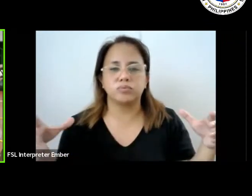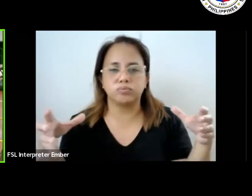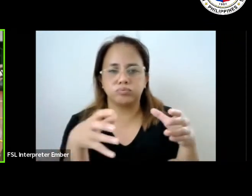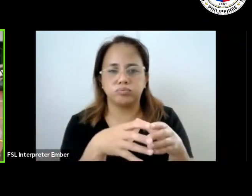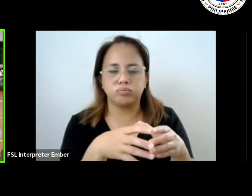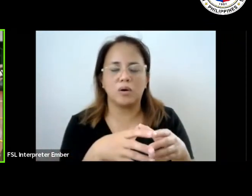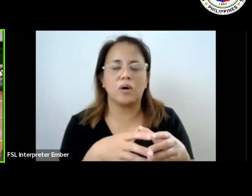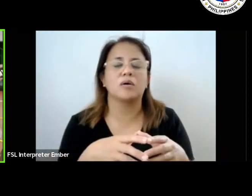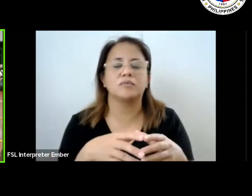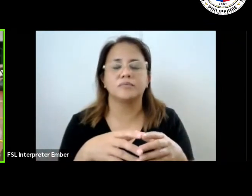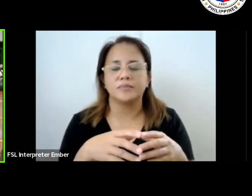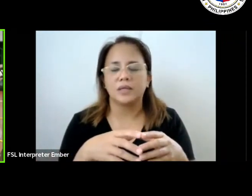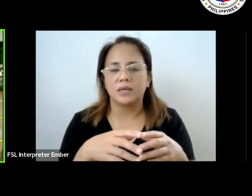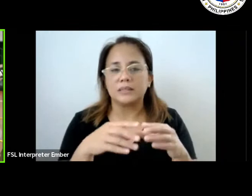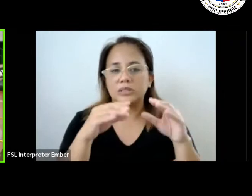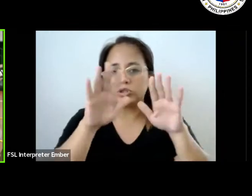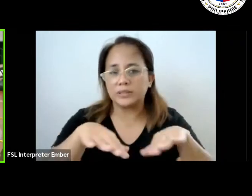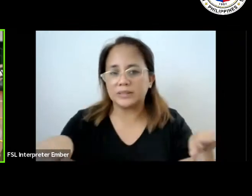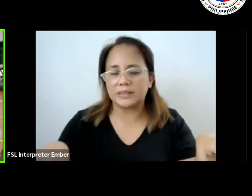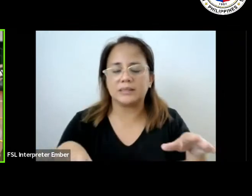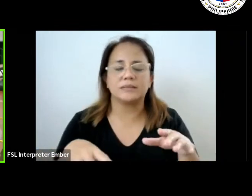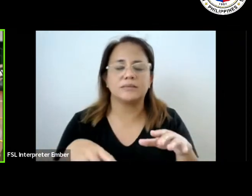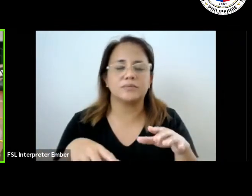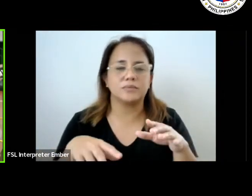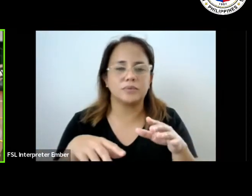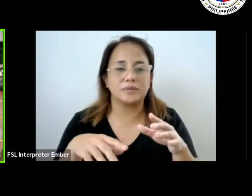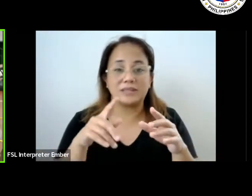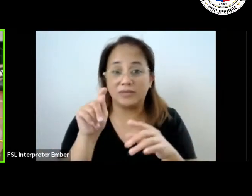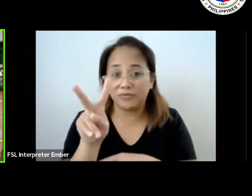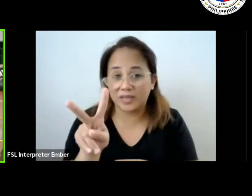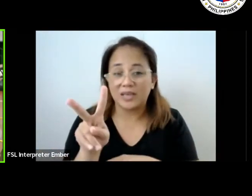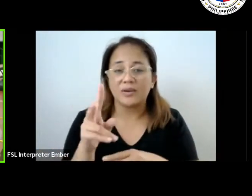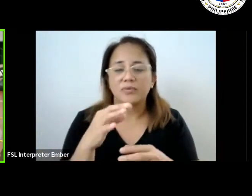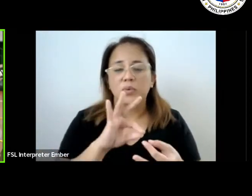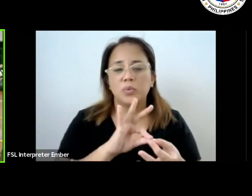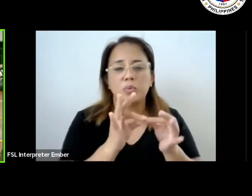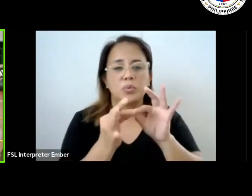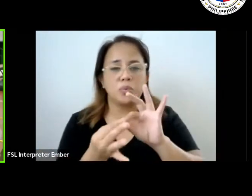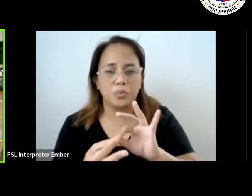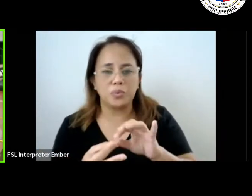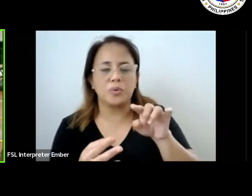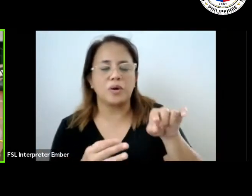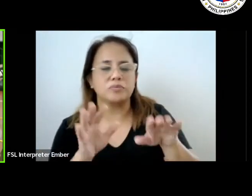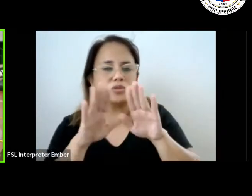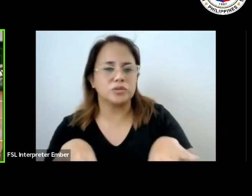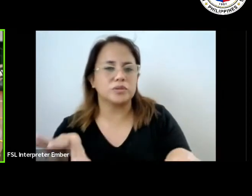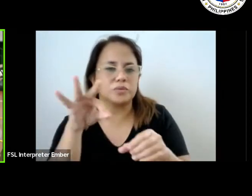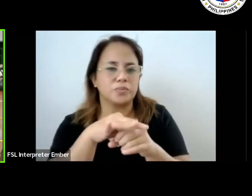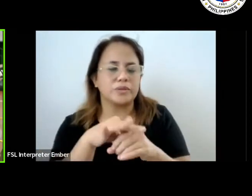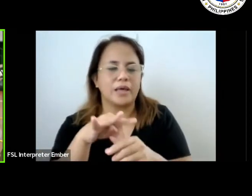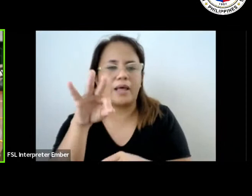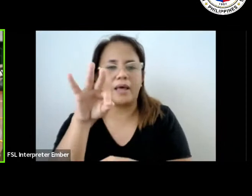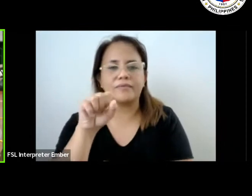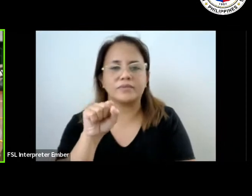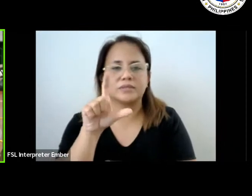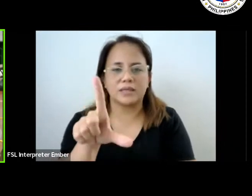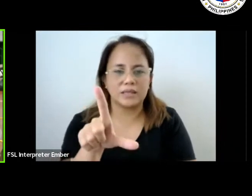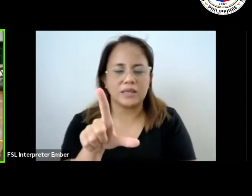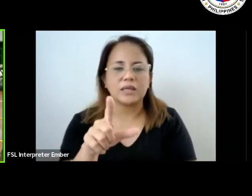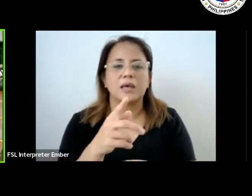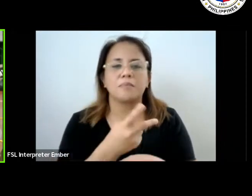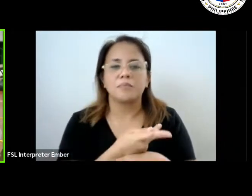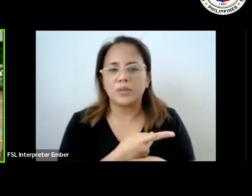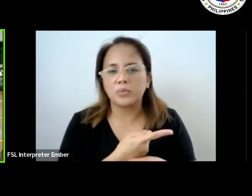Television, Engagement with Deaf Organizations for Translation of Children's Programs to FSL, Production